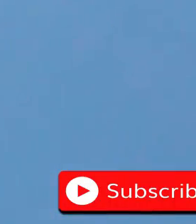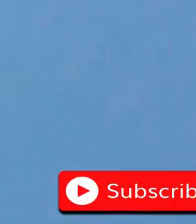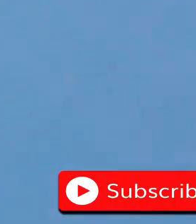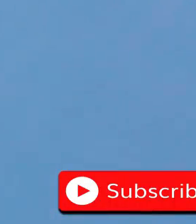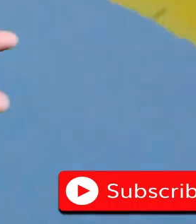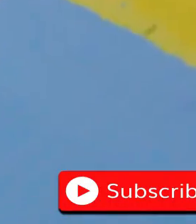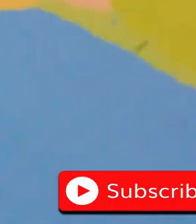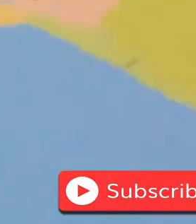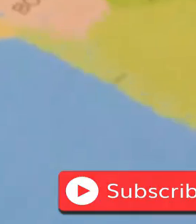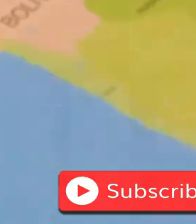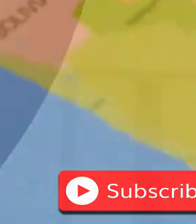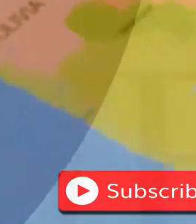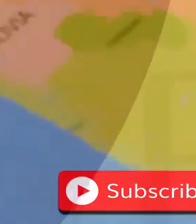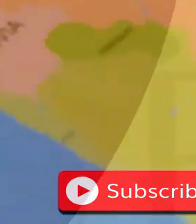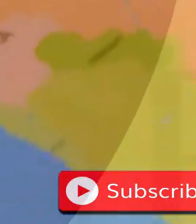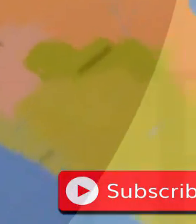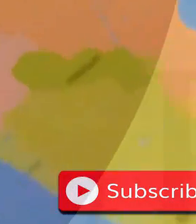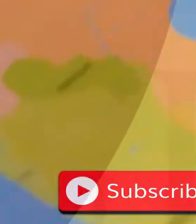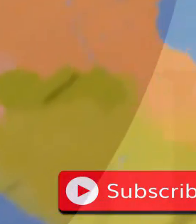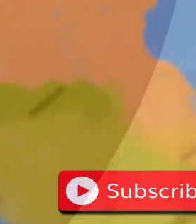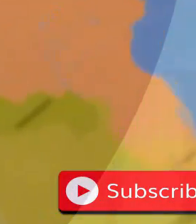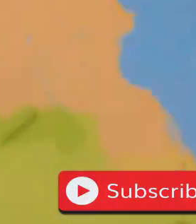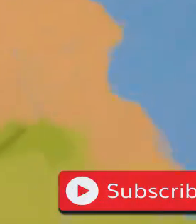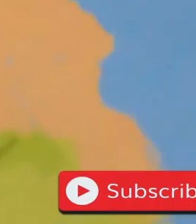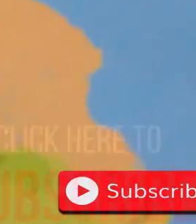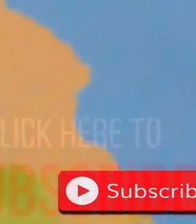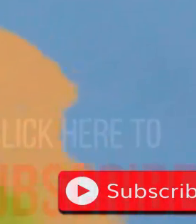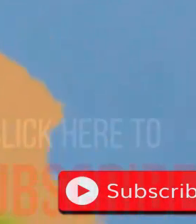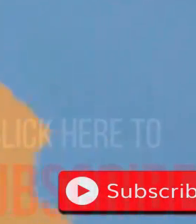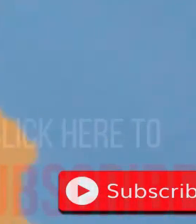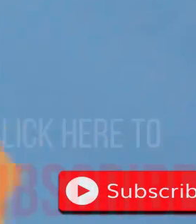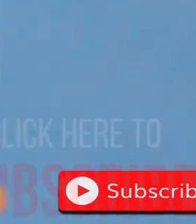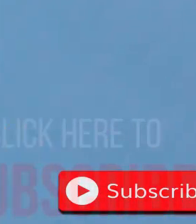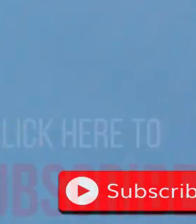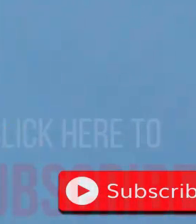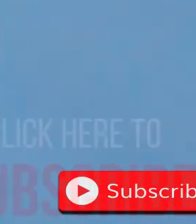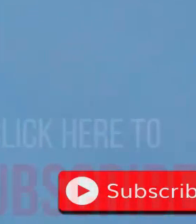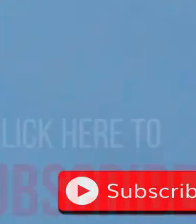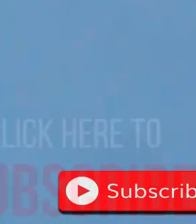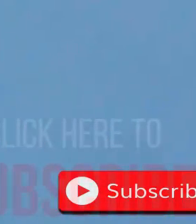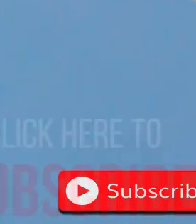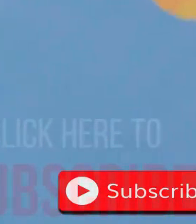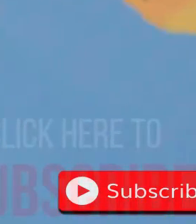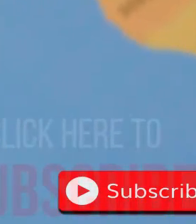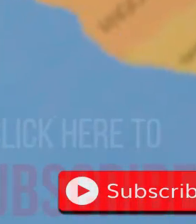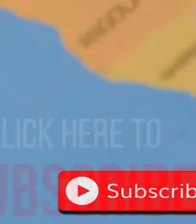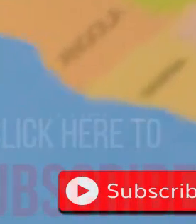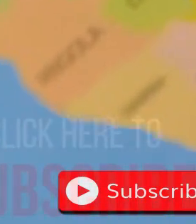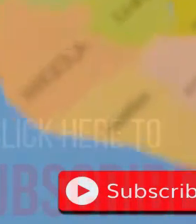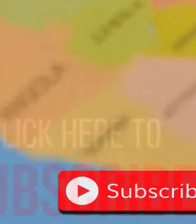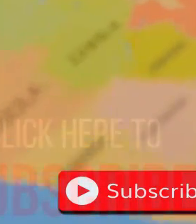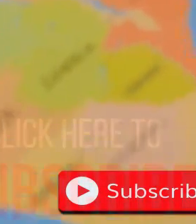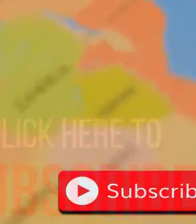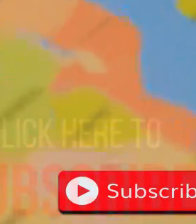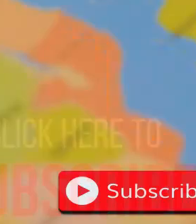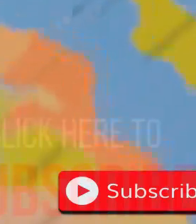old, as we prepare this journey on this planet Earth before the sundown. Yes, there is a sermon that will usher